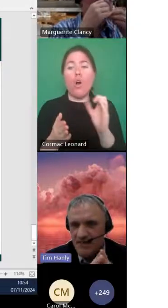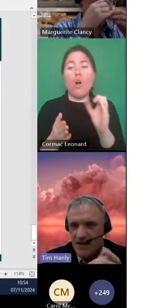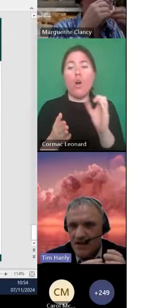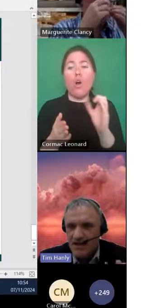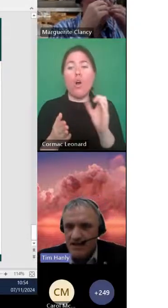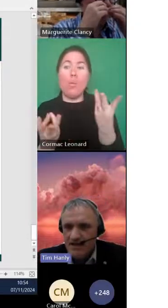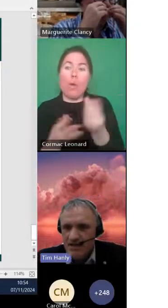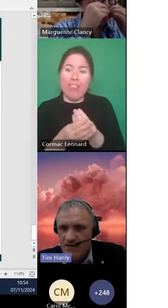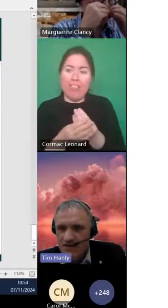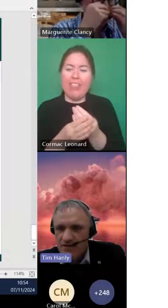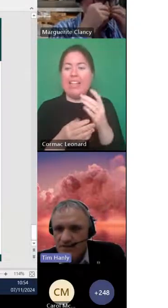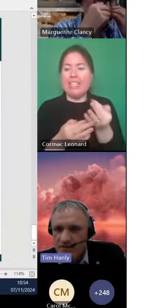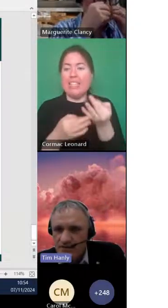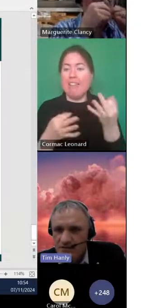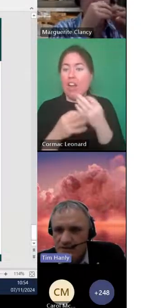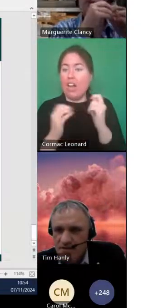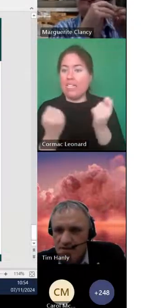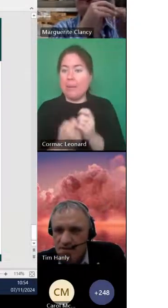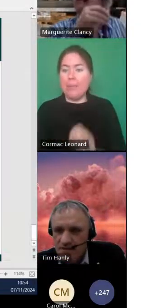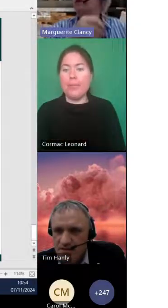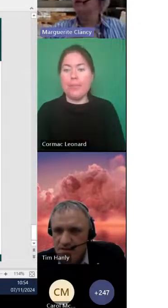safeguarding team. Is there another?